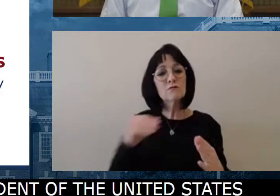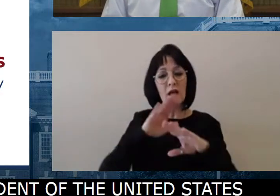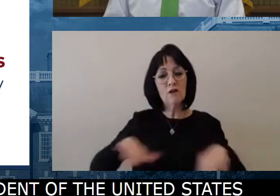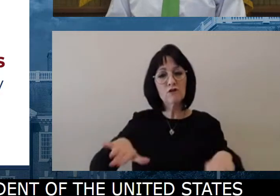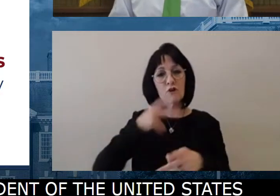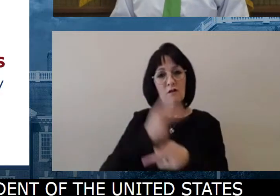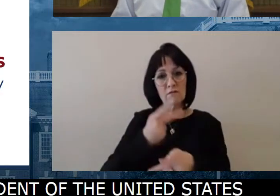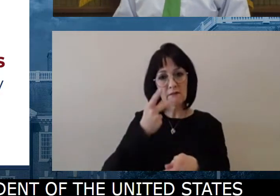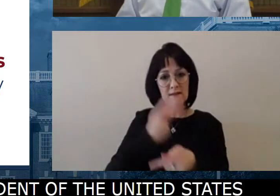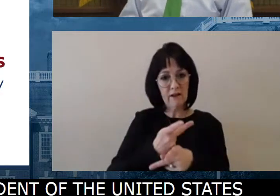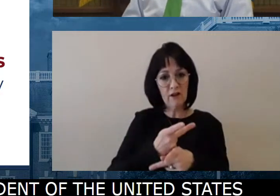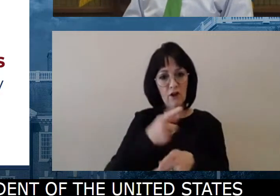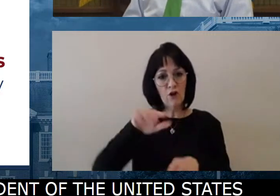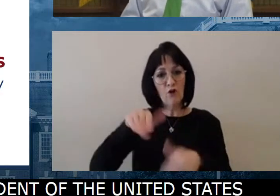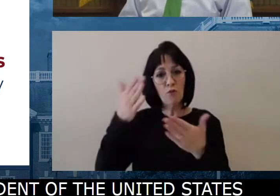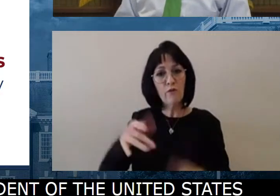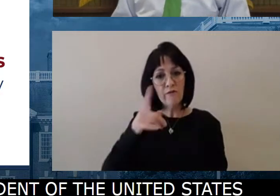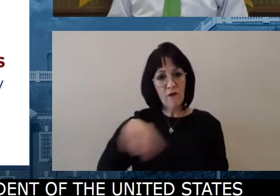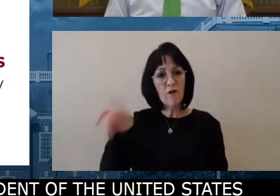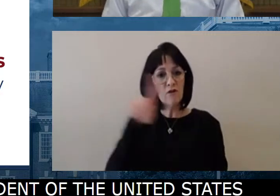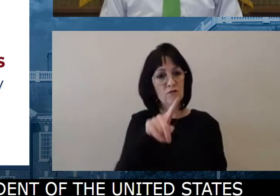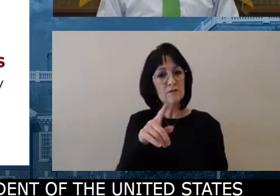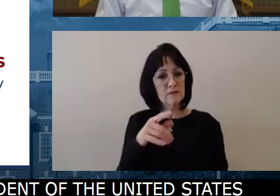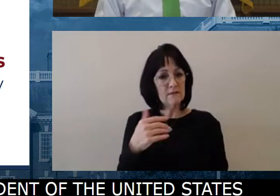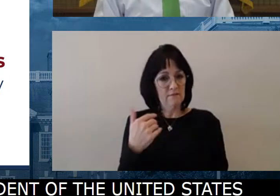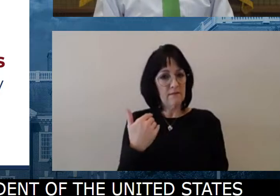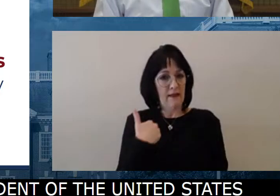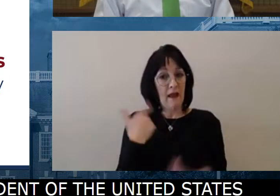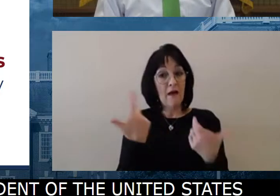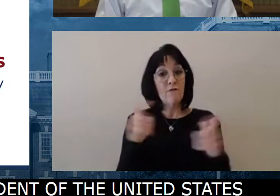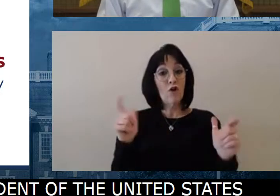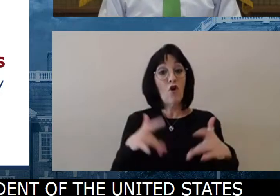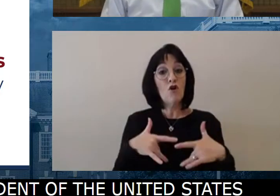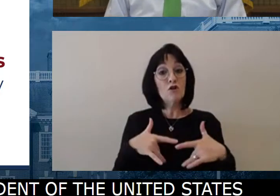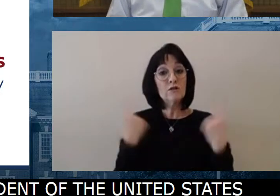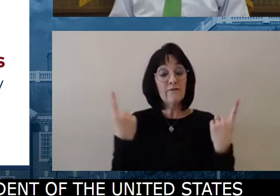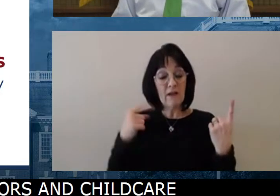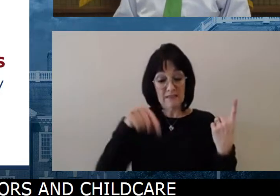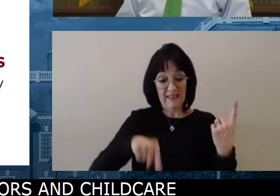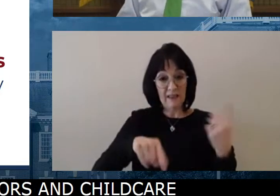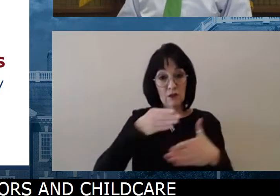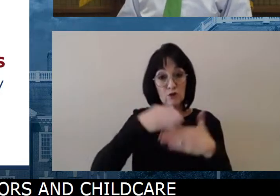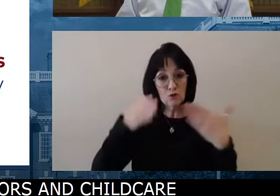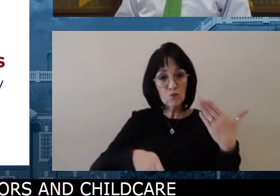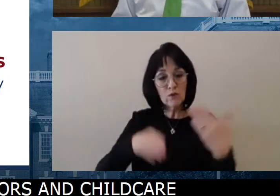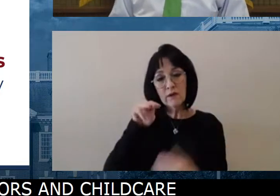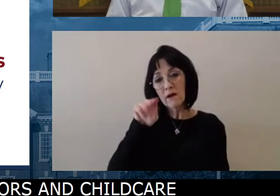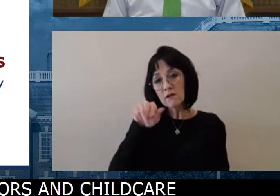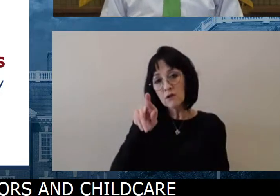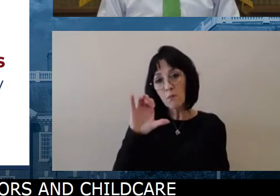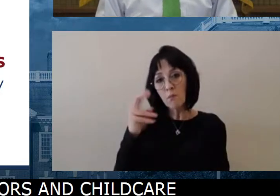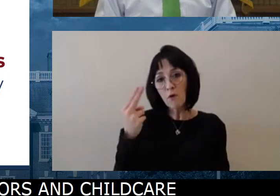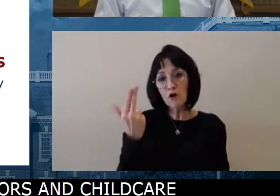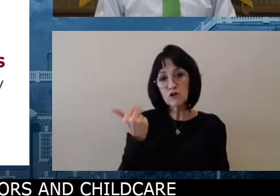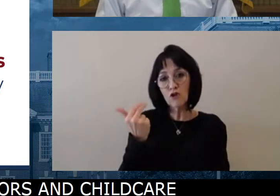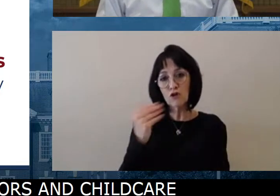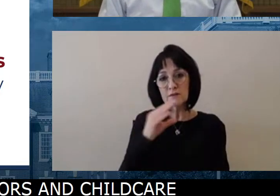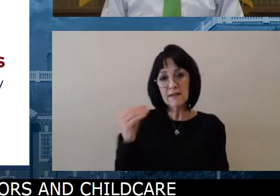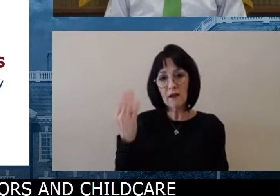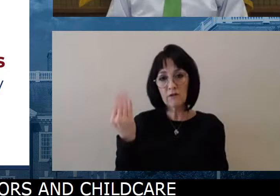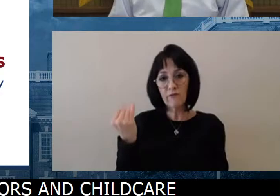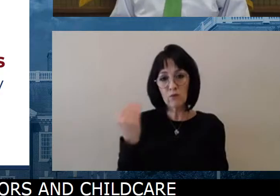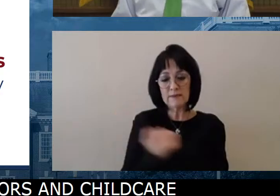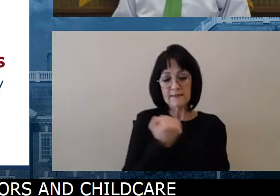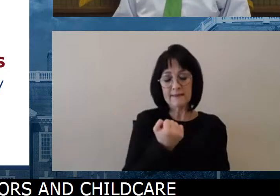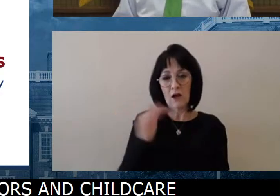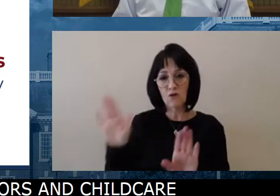vaccination events coming up this weekend, March 13th and March 14th, Saturday and Sunday